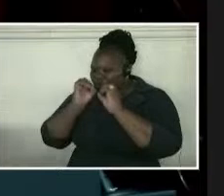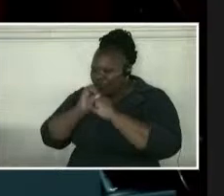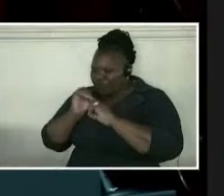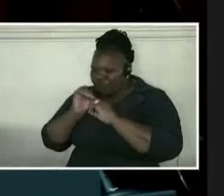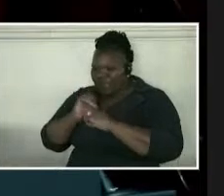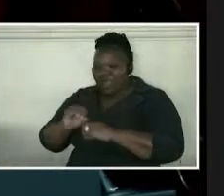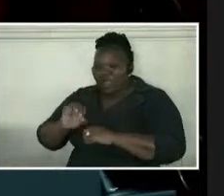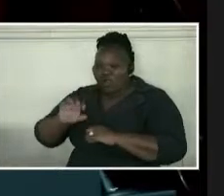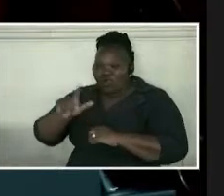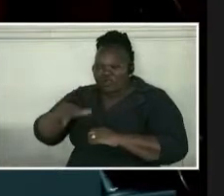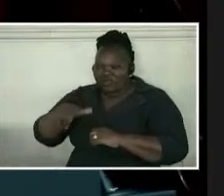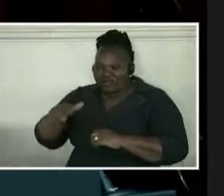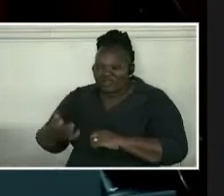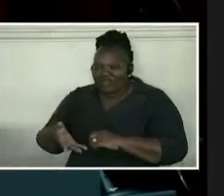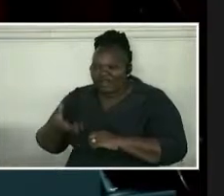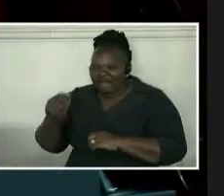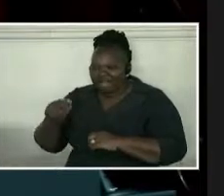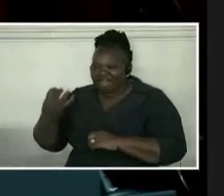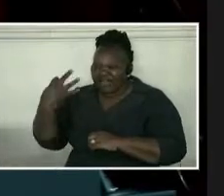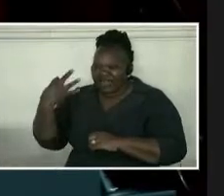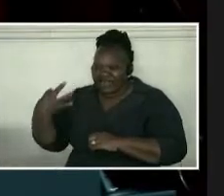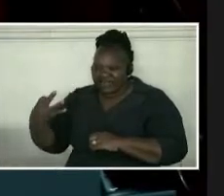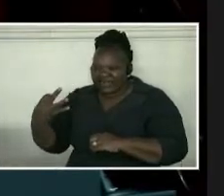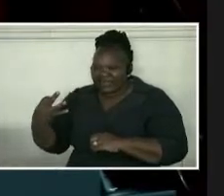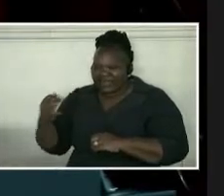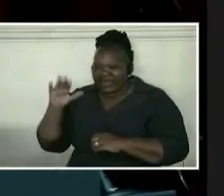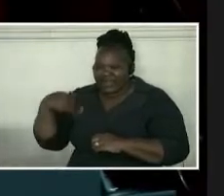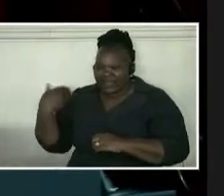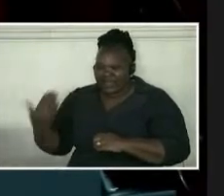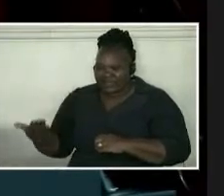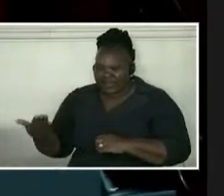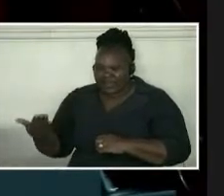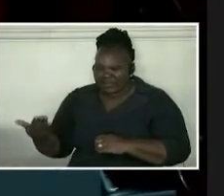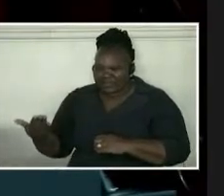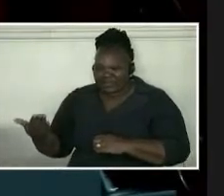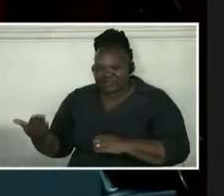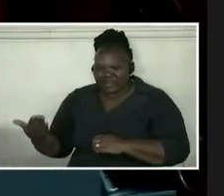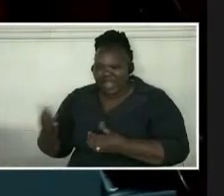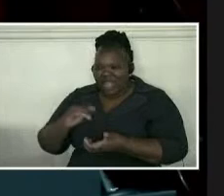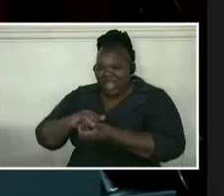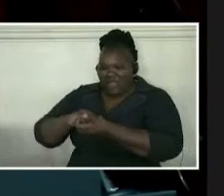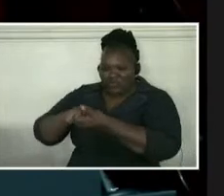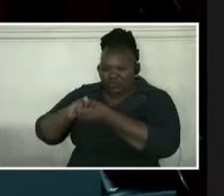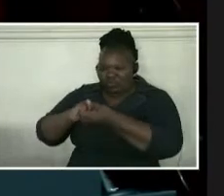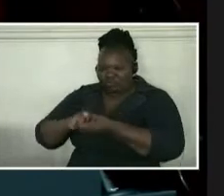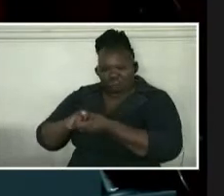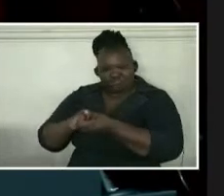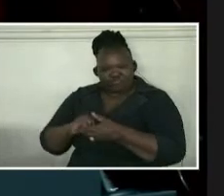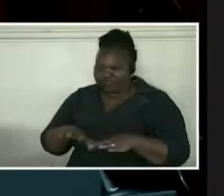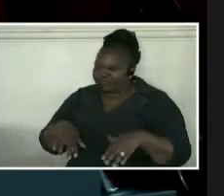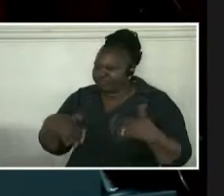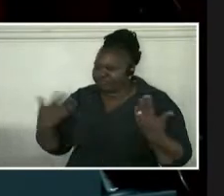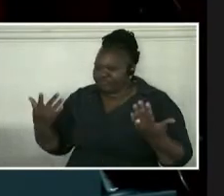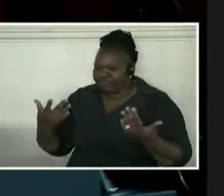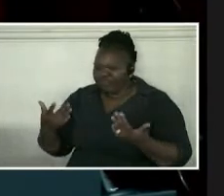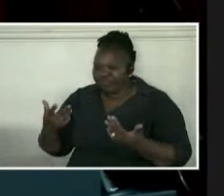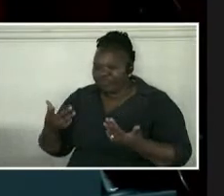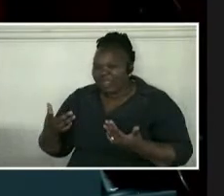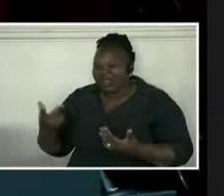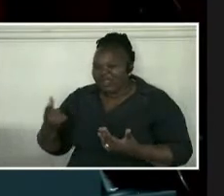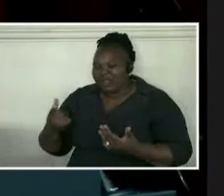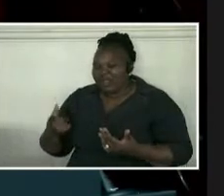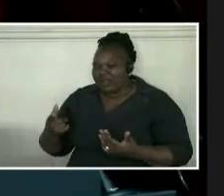three-year tender are members of the south african booksellers association shocking a criminal charge was laid by the south